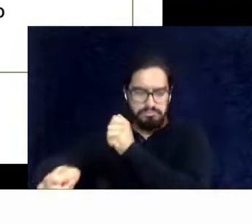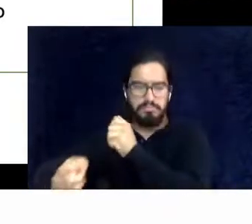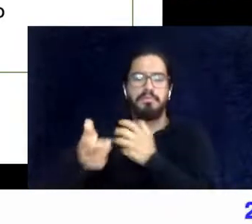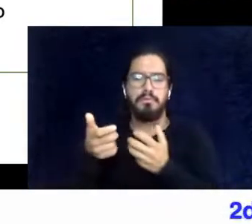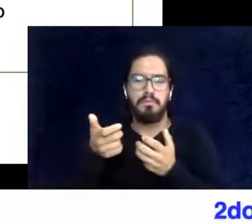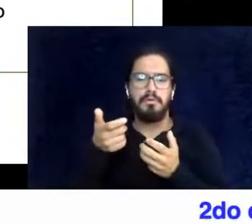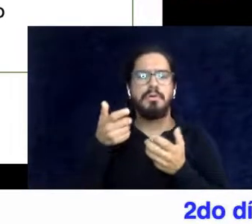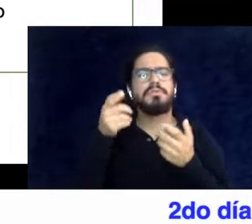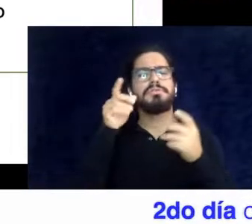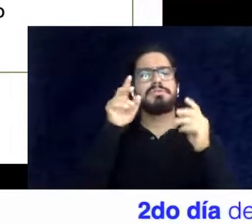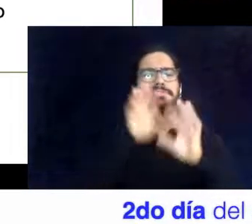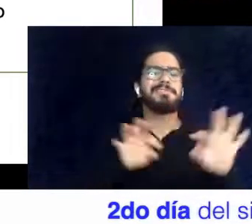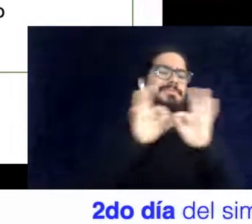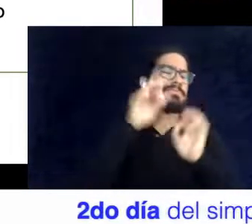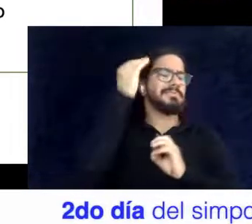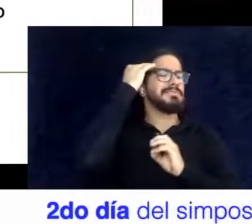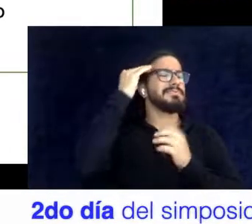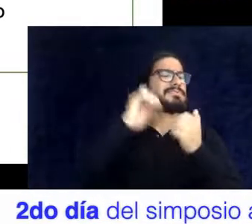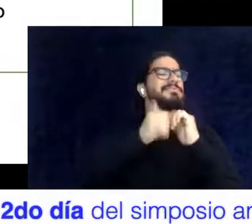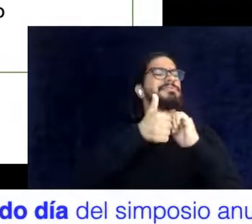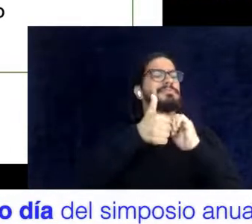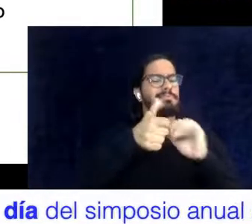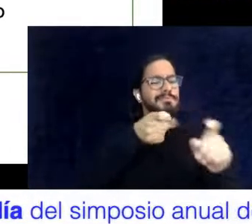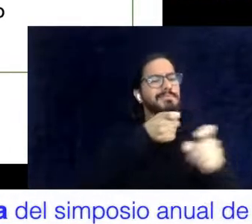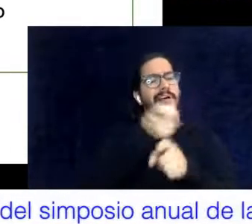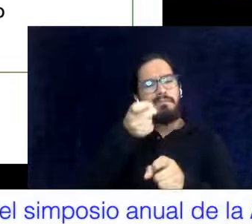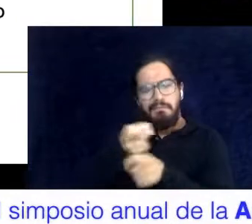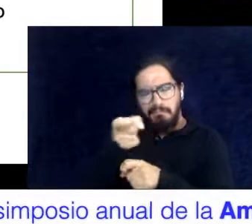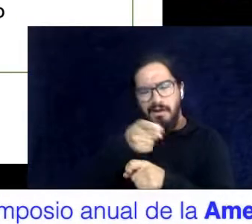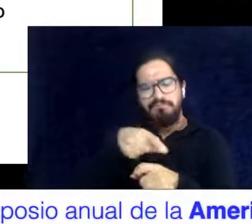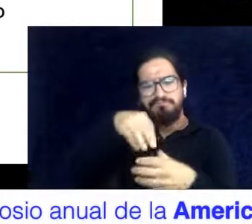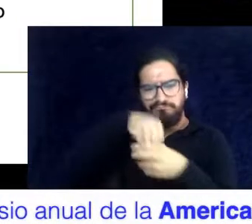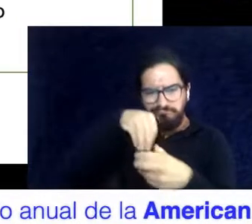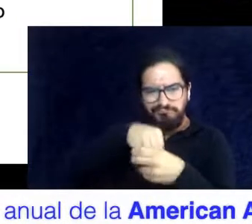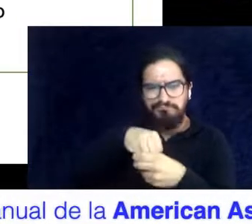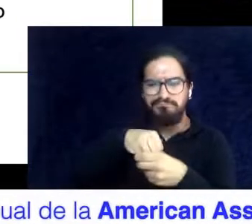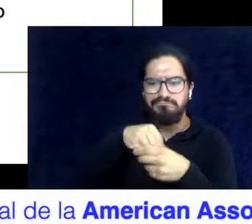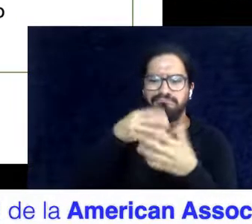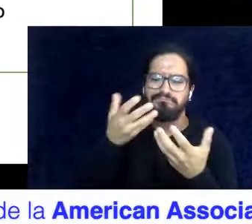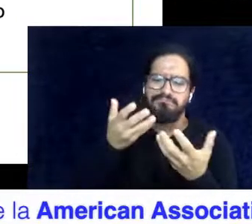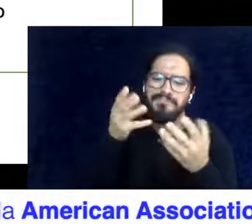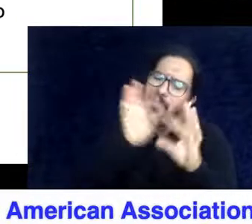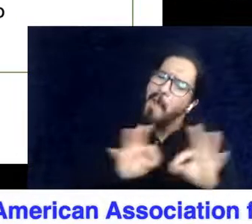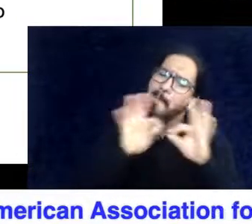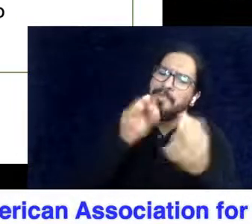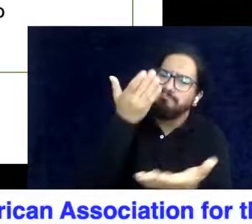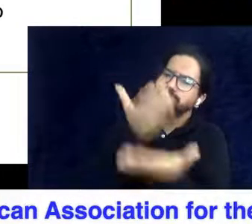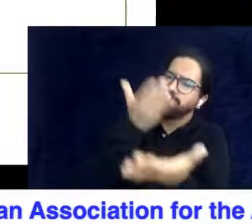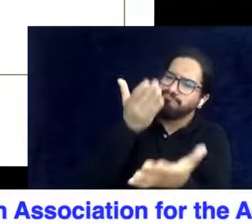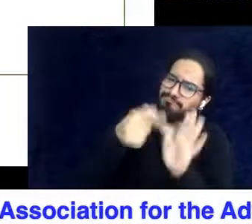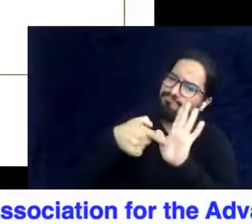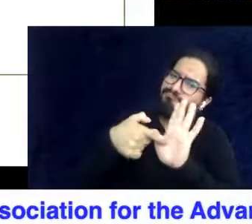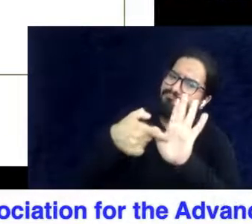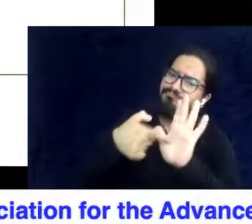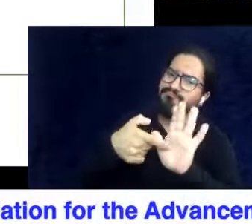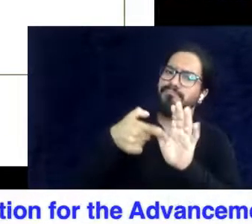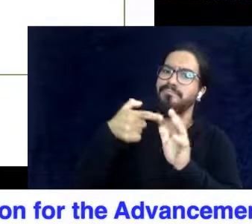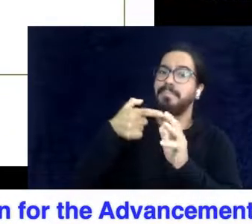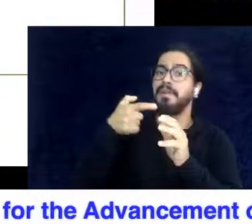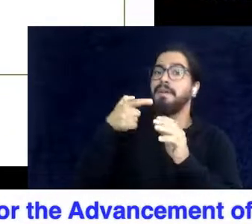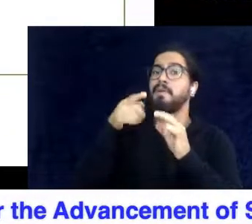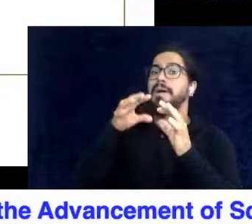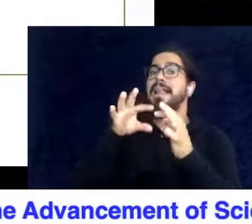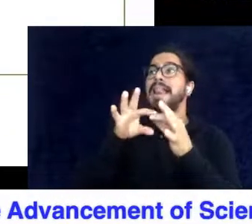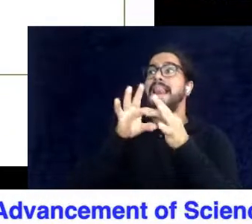microbial symbiosis is essential to provide effective and immediate applications for the reforestation of hurricane damaged lands in